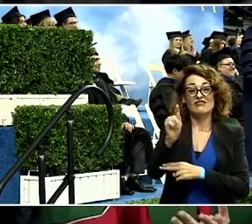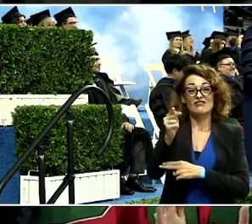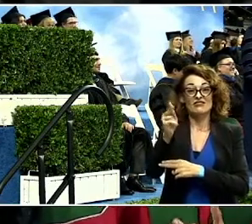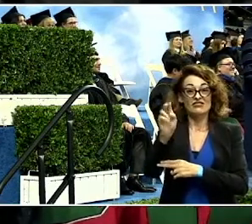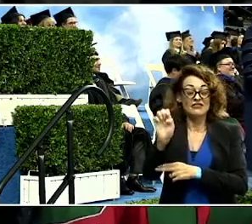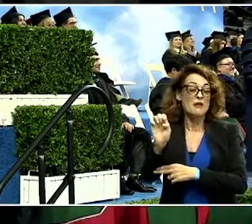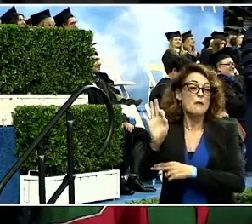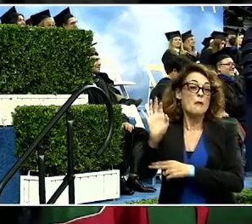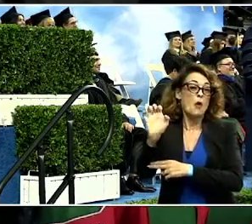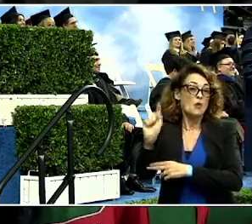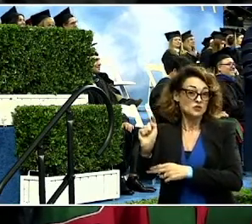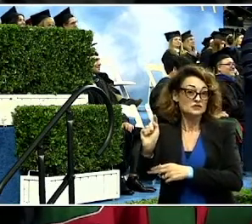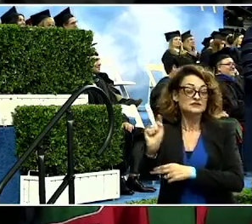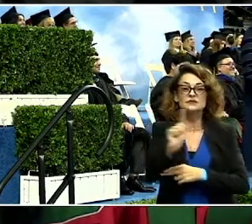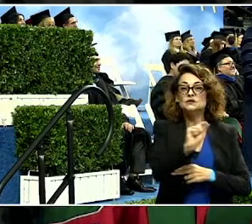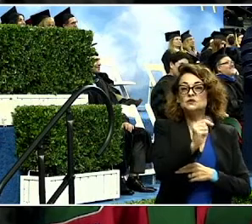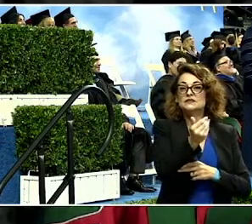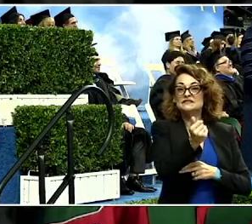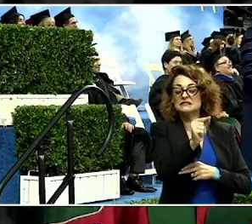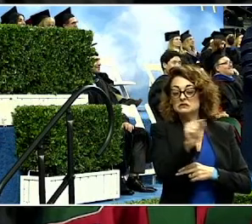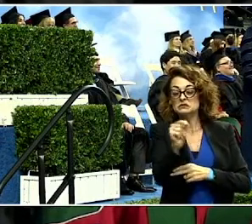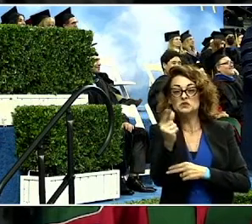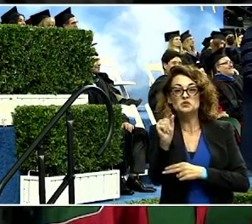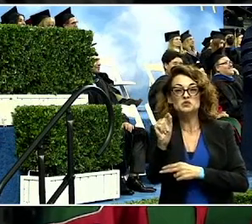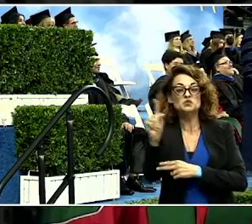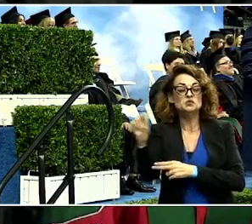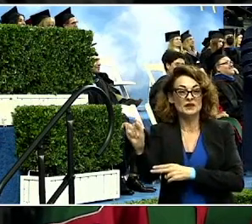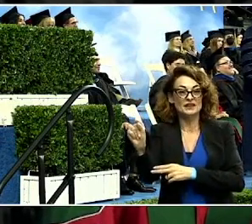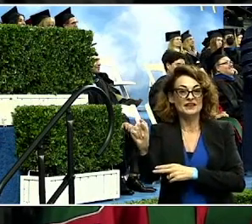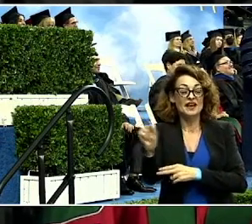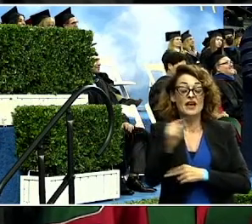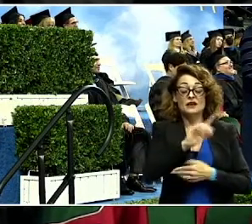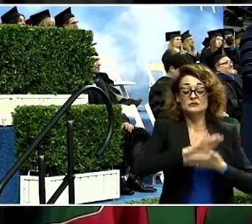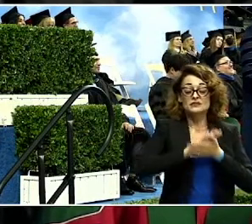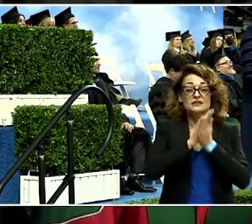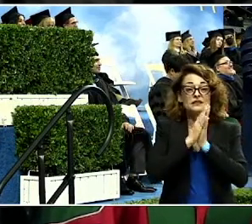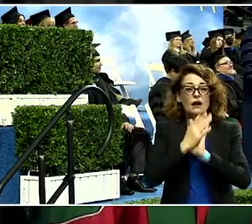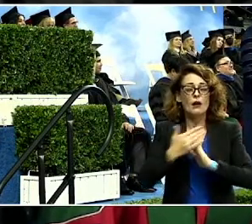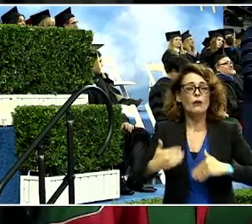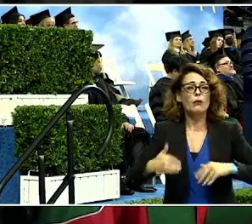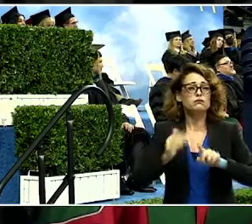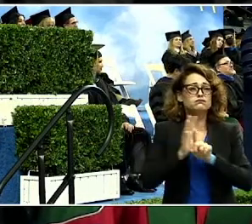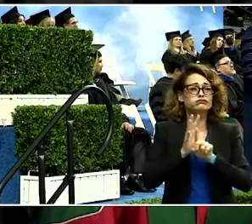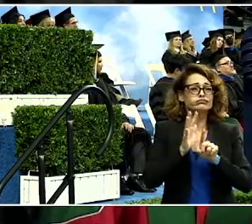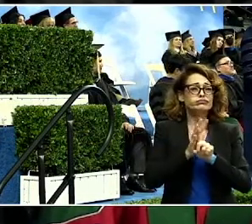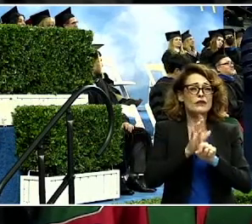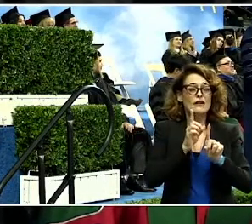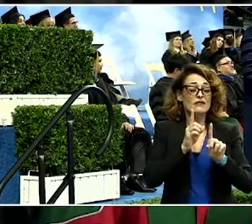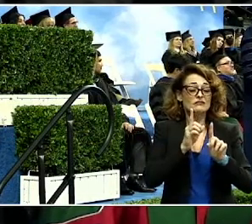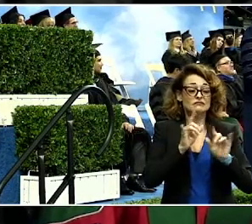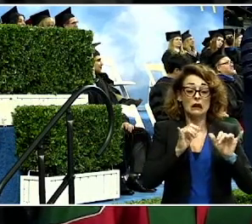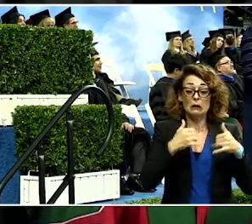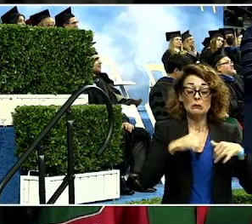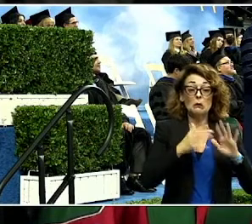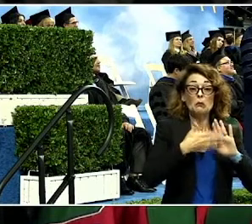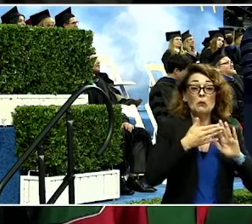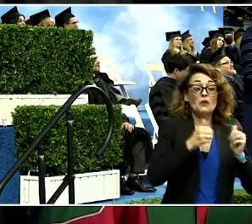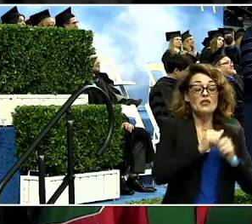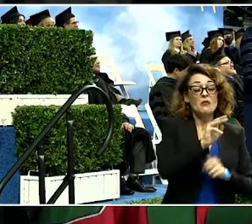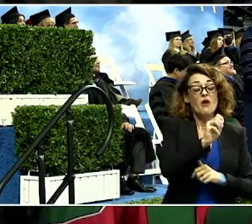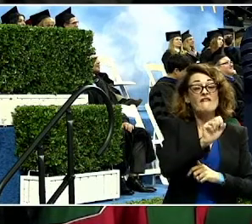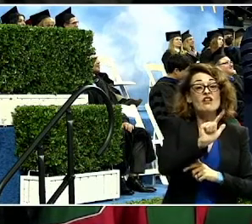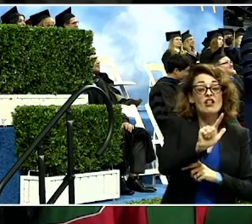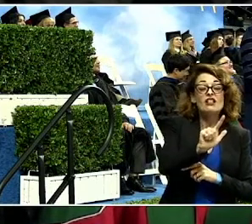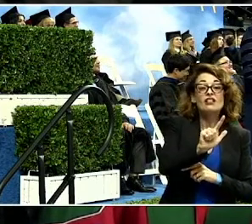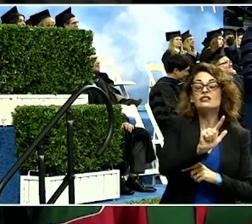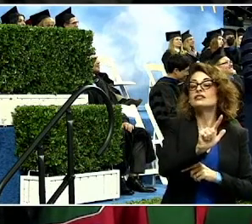which aired from 2015 to 2020. He's become a mainstay of the Marvel and DC cinematic universes with the roles